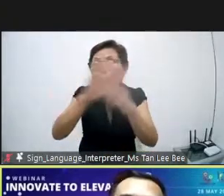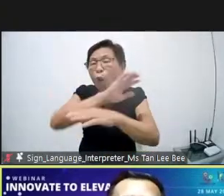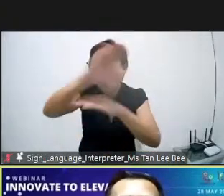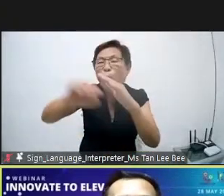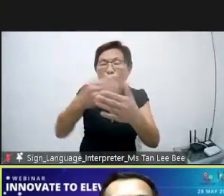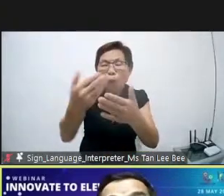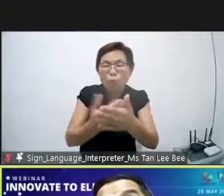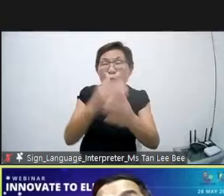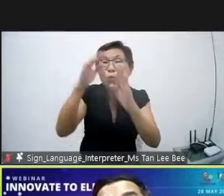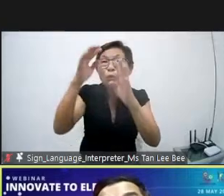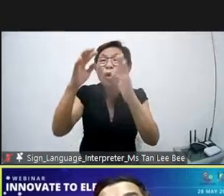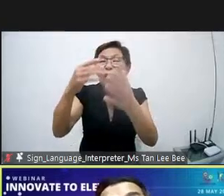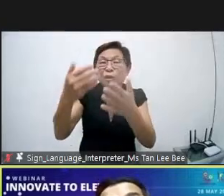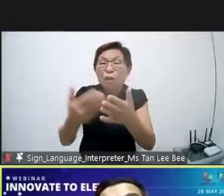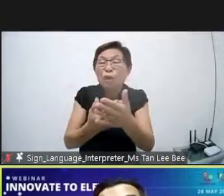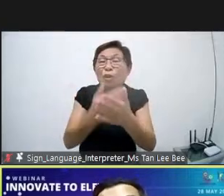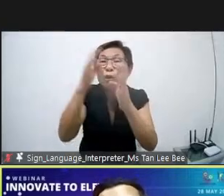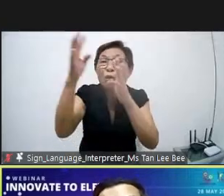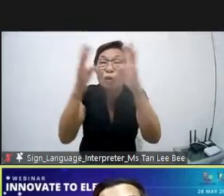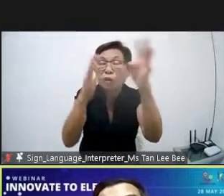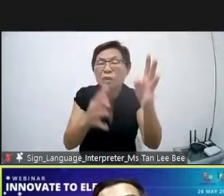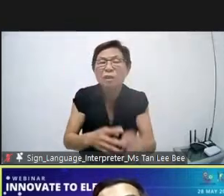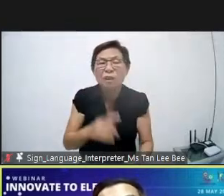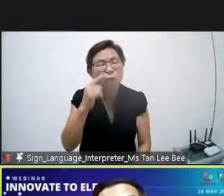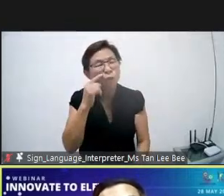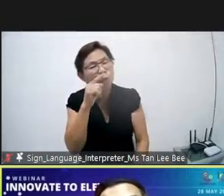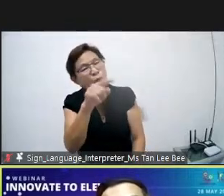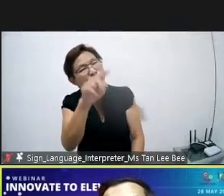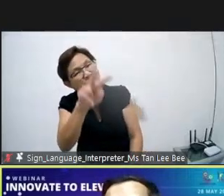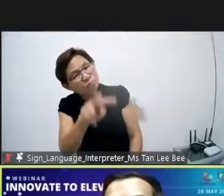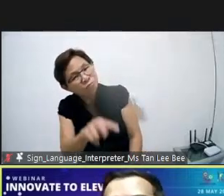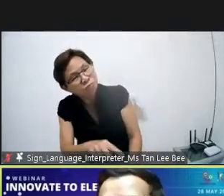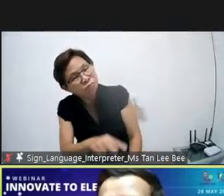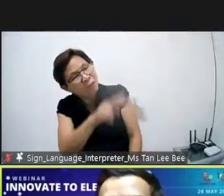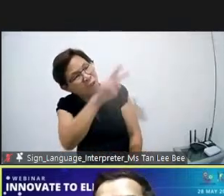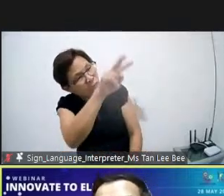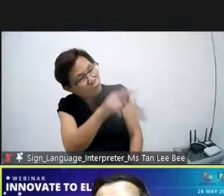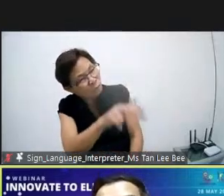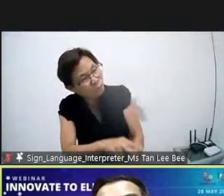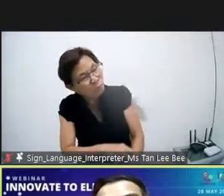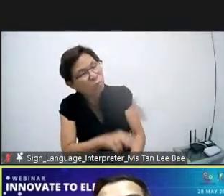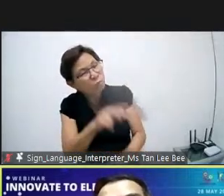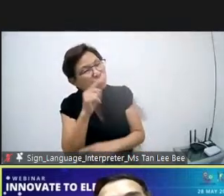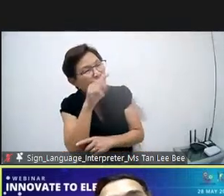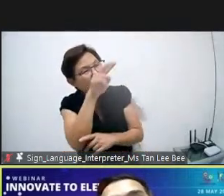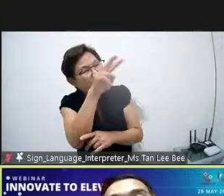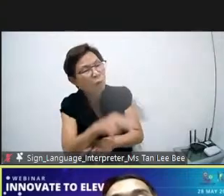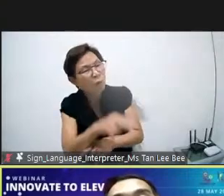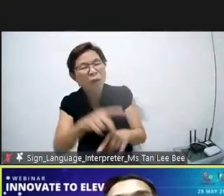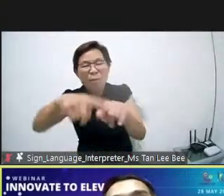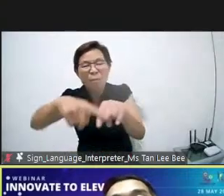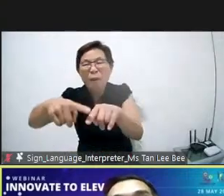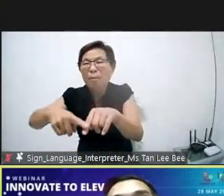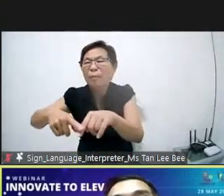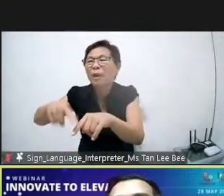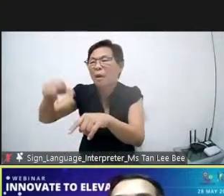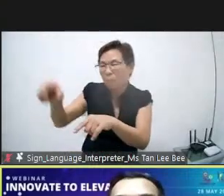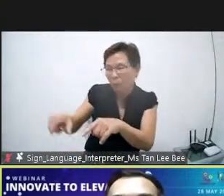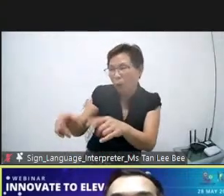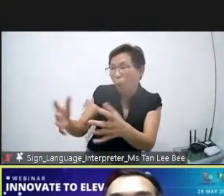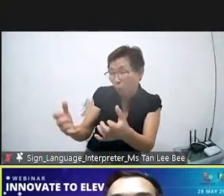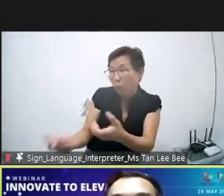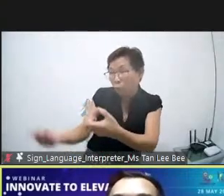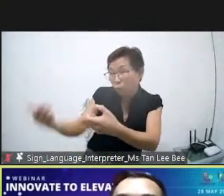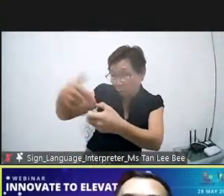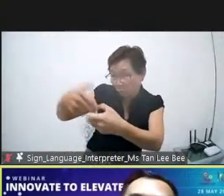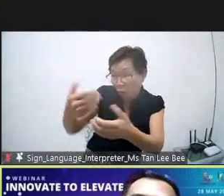Just depends on the way you look at it, and also depends on the parties who want to embark into this